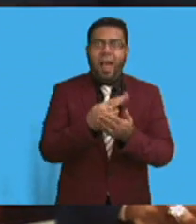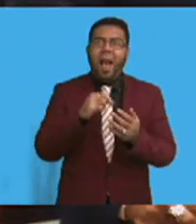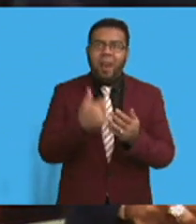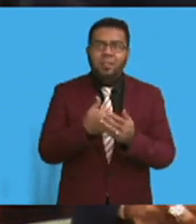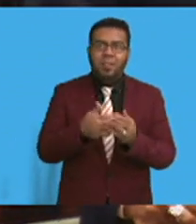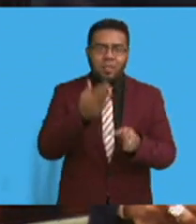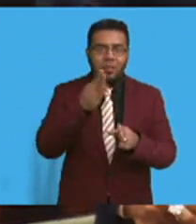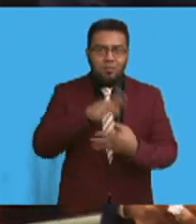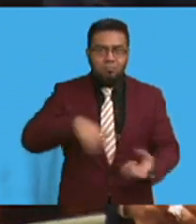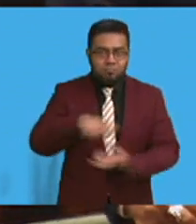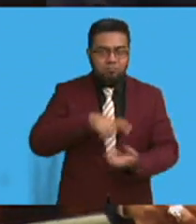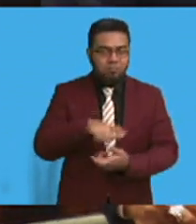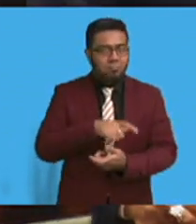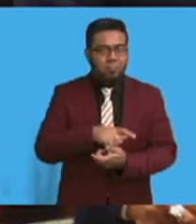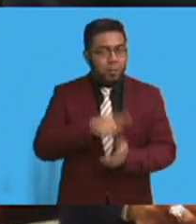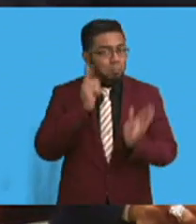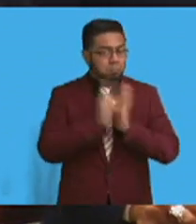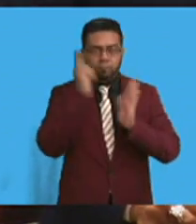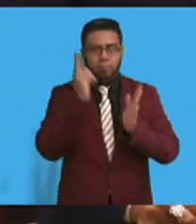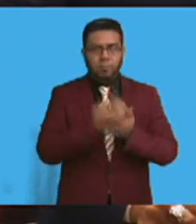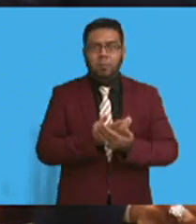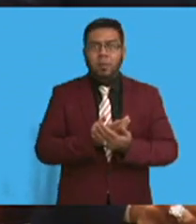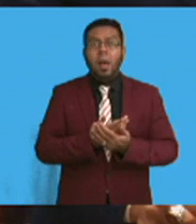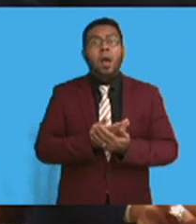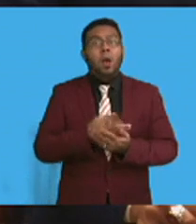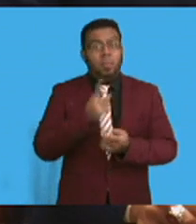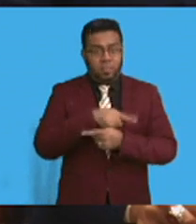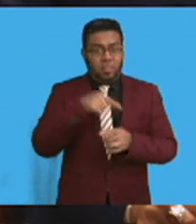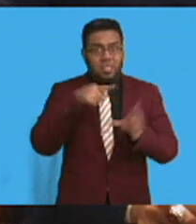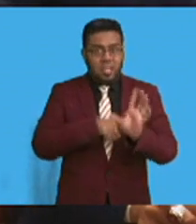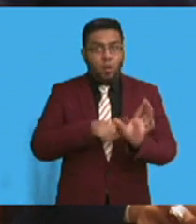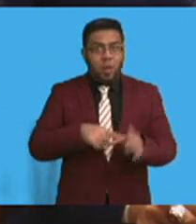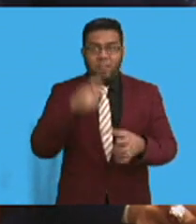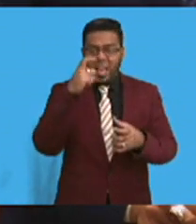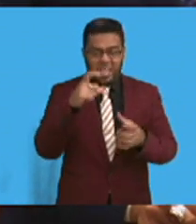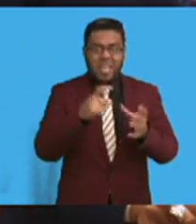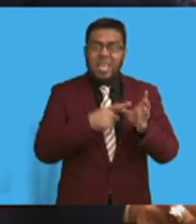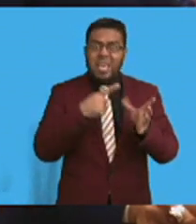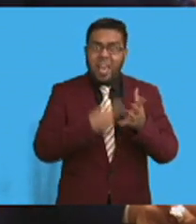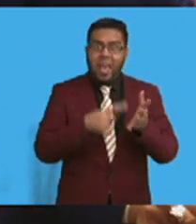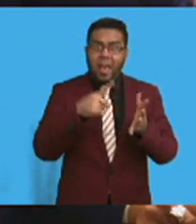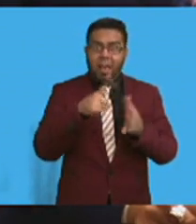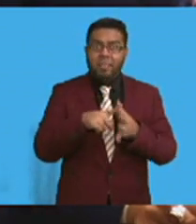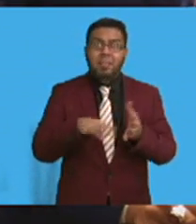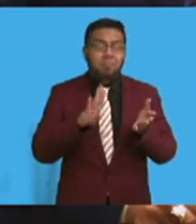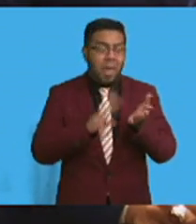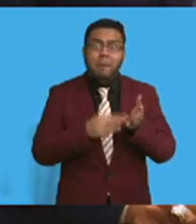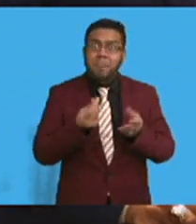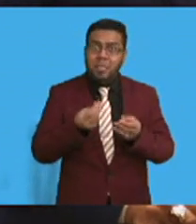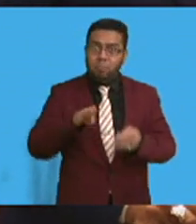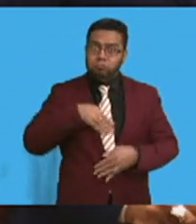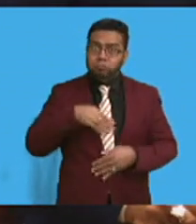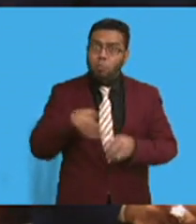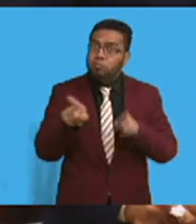in particular in the immediate aftermath. This year, we were able to immediately activate Care for Fiji program after the back-to-back arrivals of